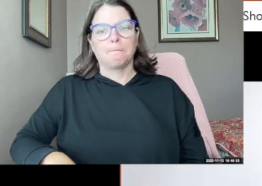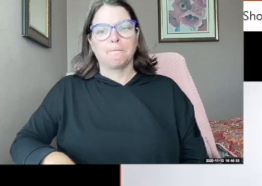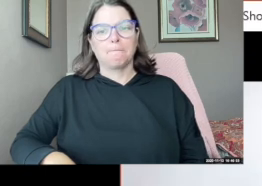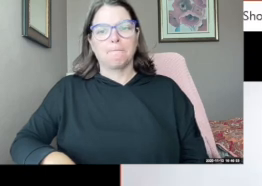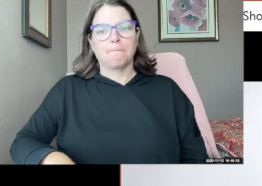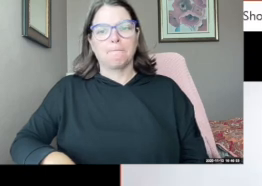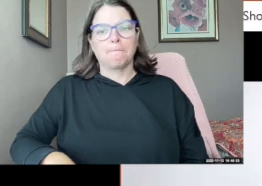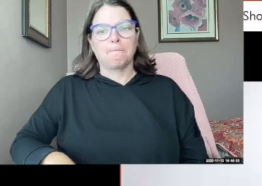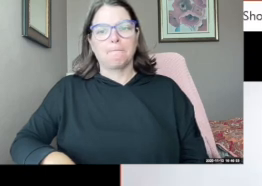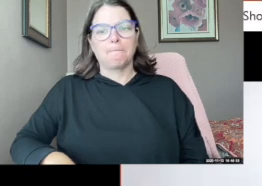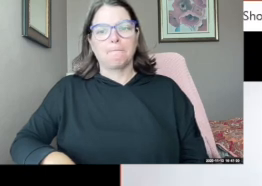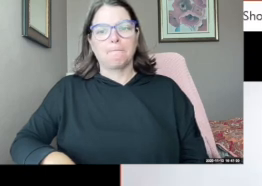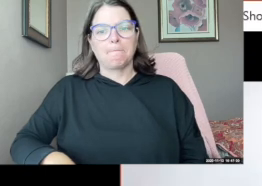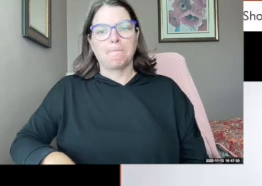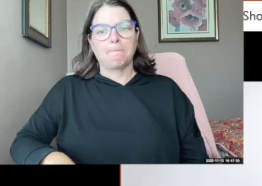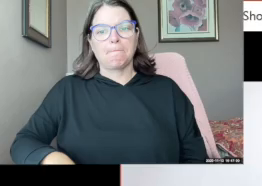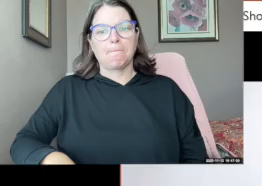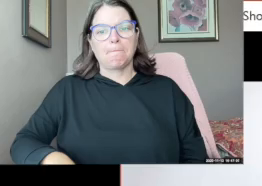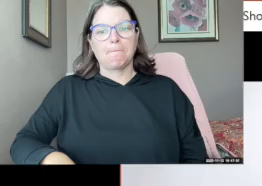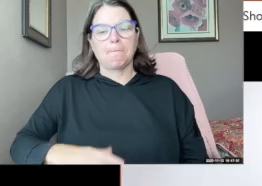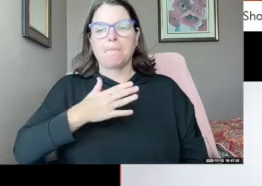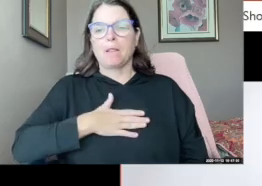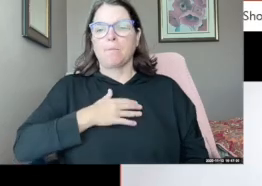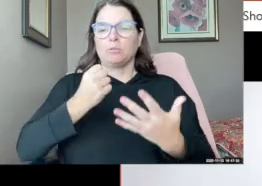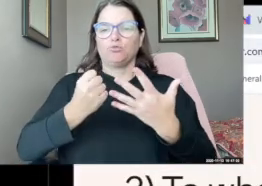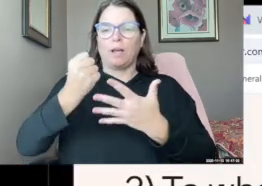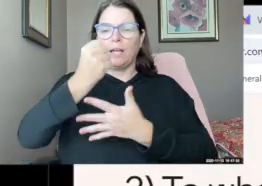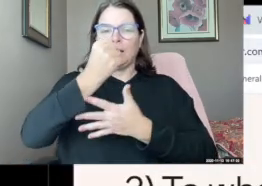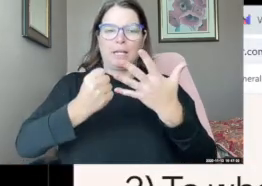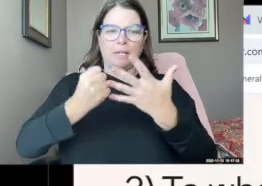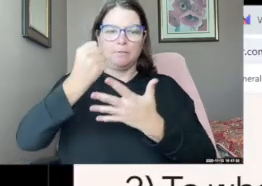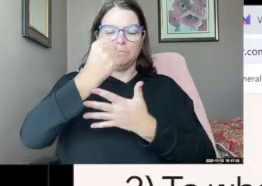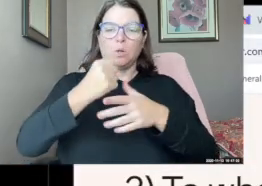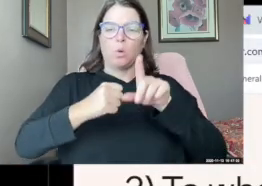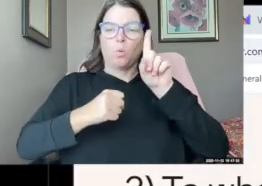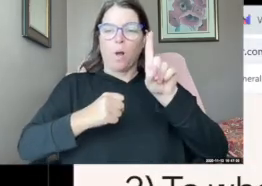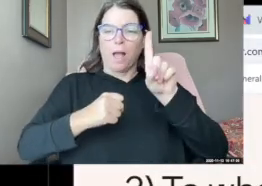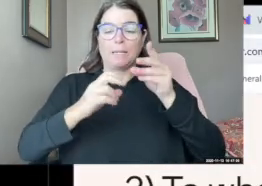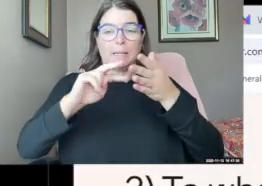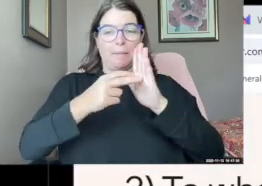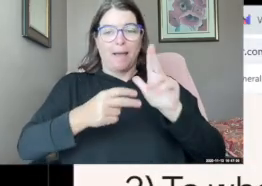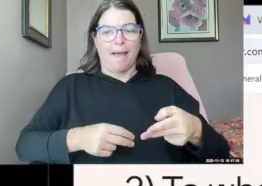Okay. Please rank from 1, higher priority,